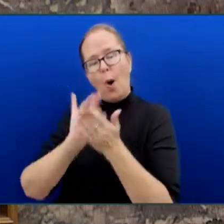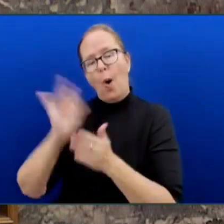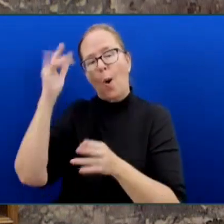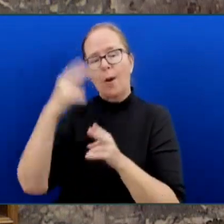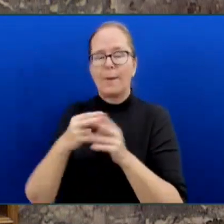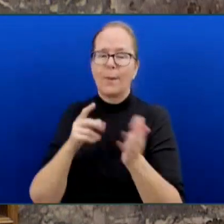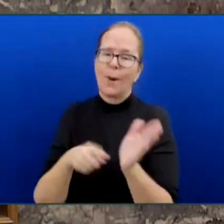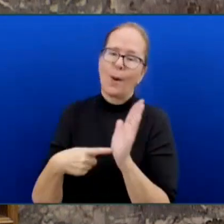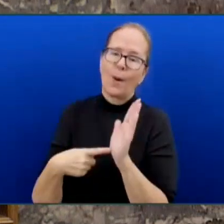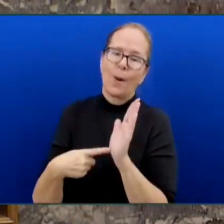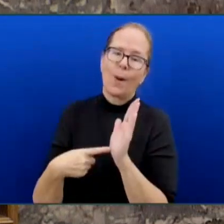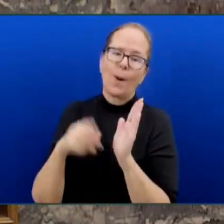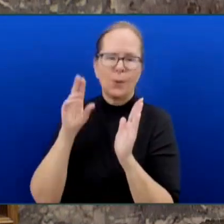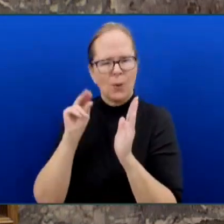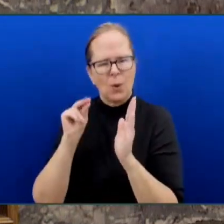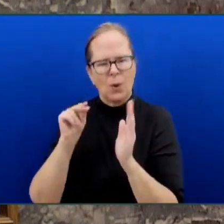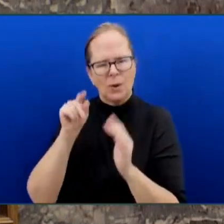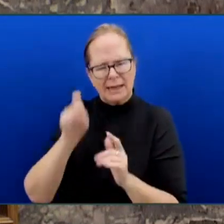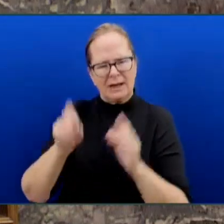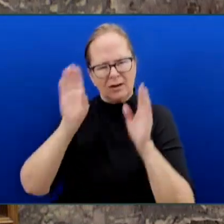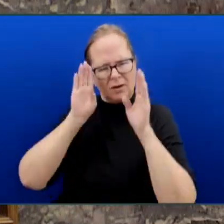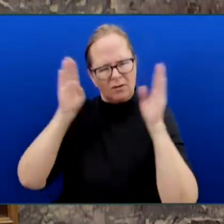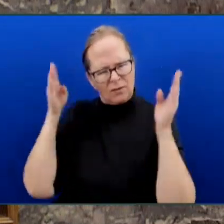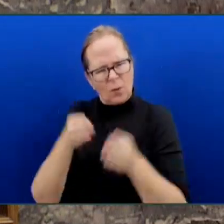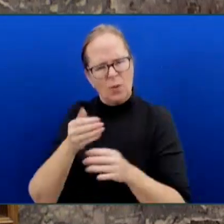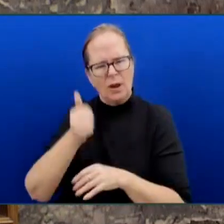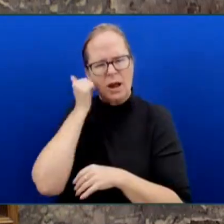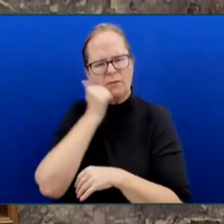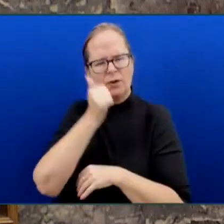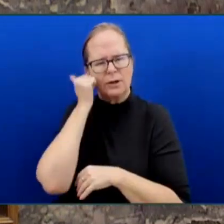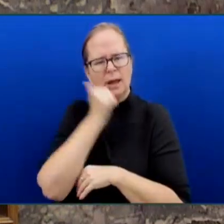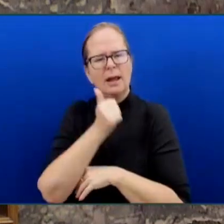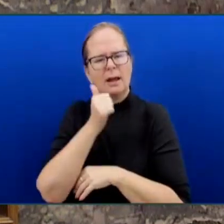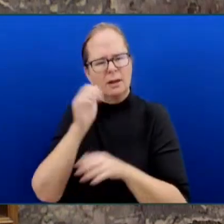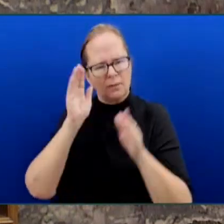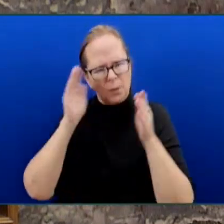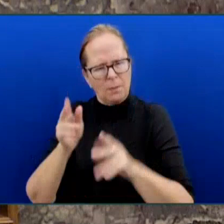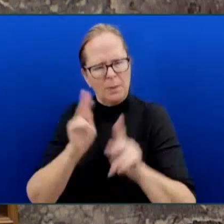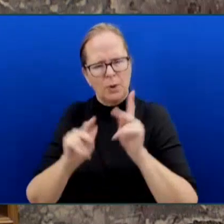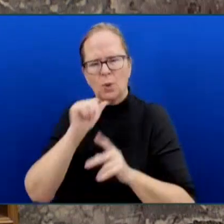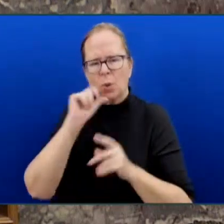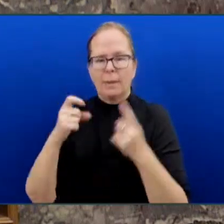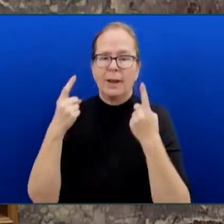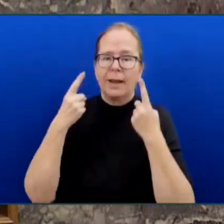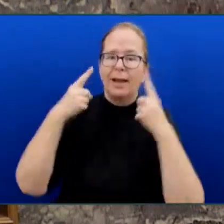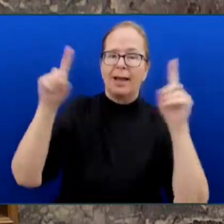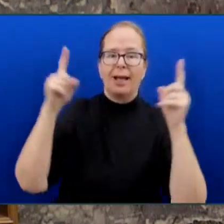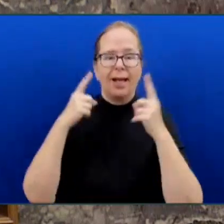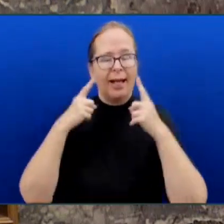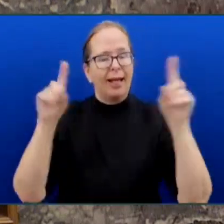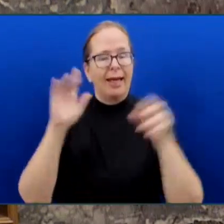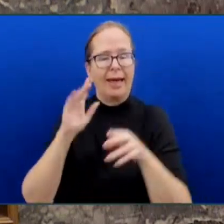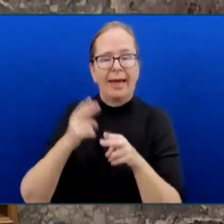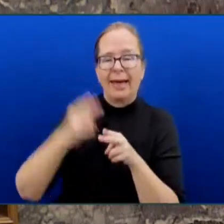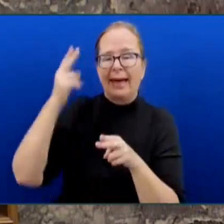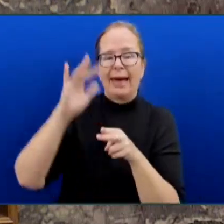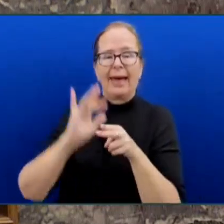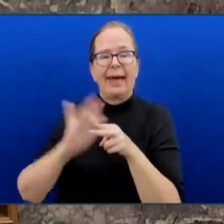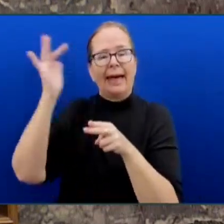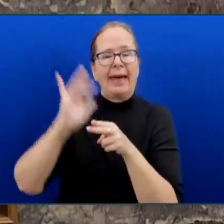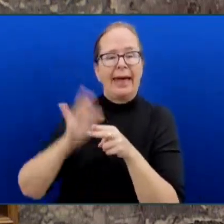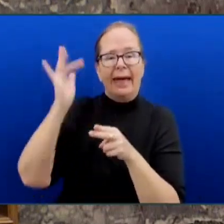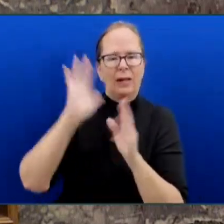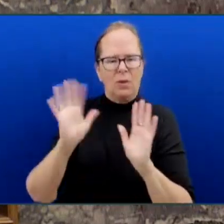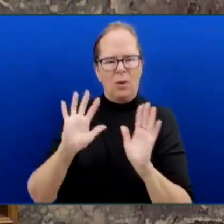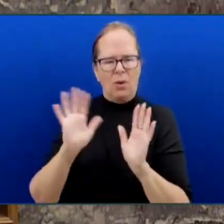and shiny announcements to distract the public. Why would they? Well, healthcare, worst outcomes we've ever seen, sending patients